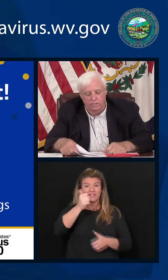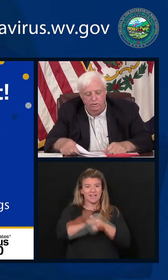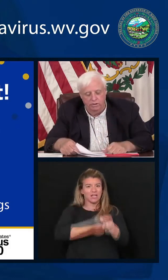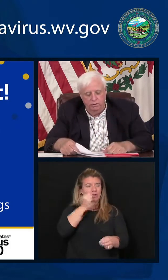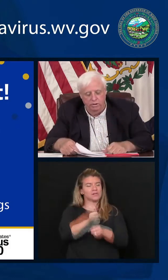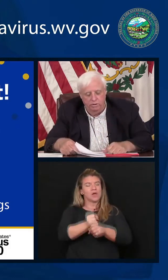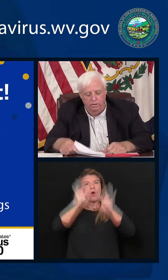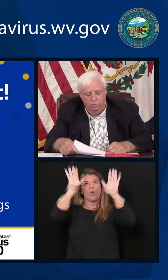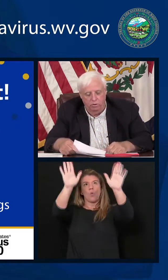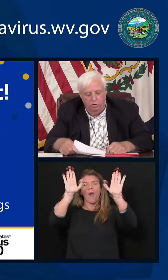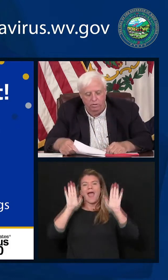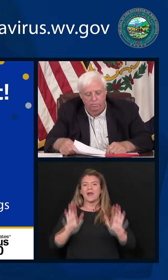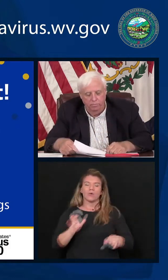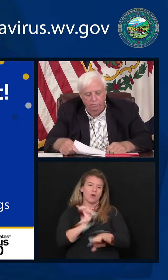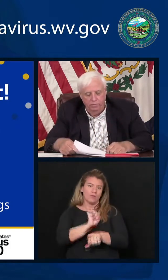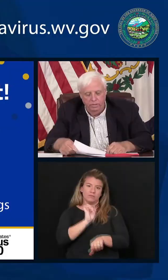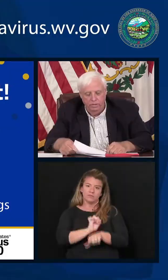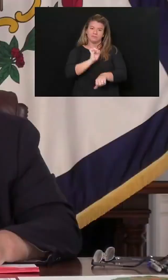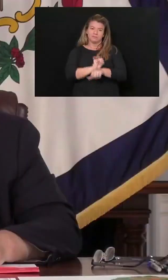Virginia. Great, great, great work.